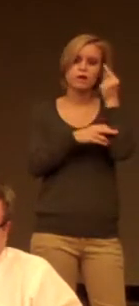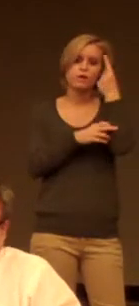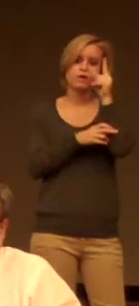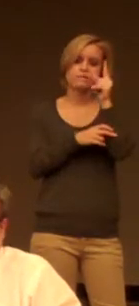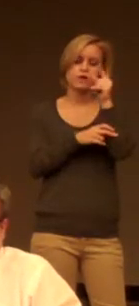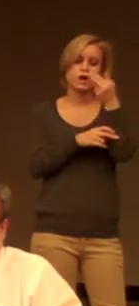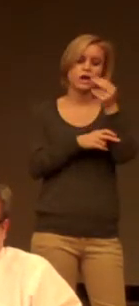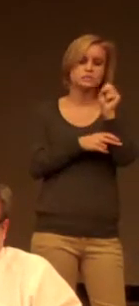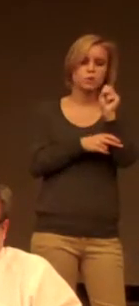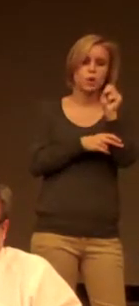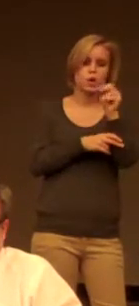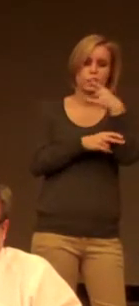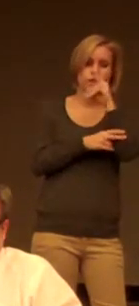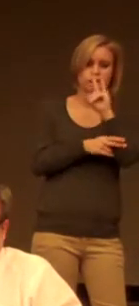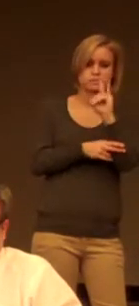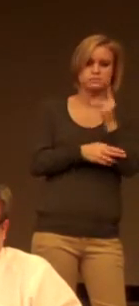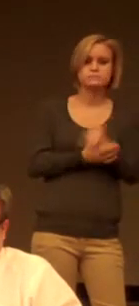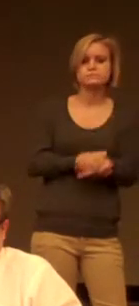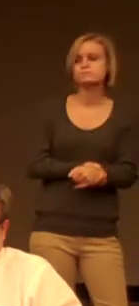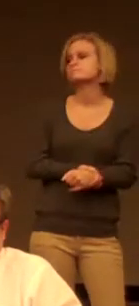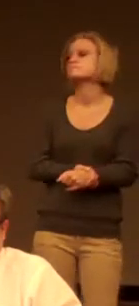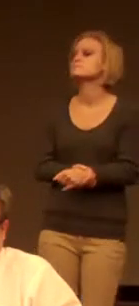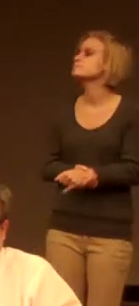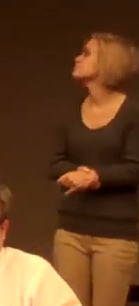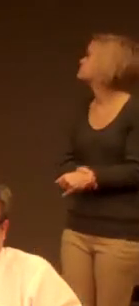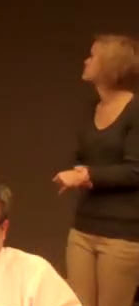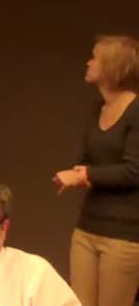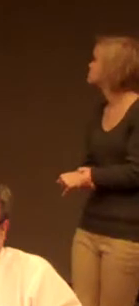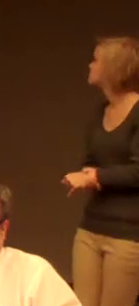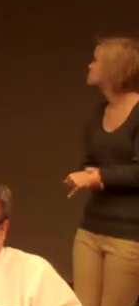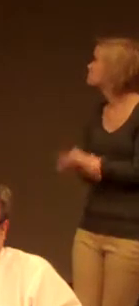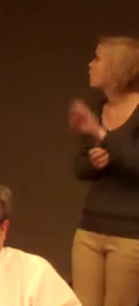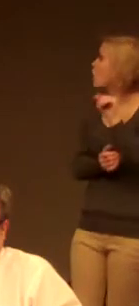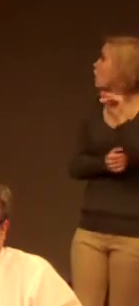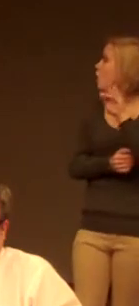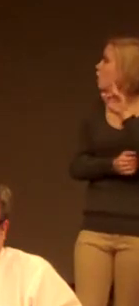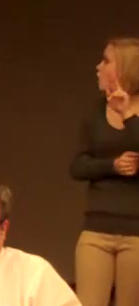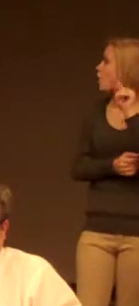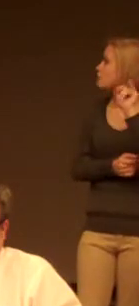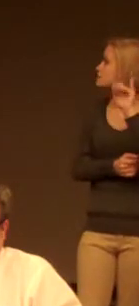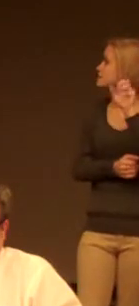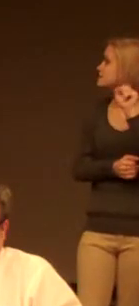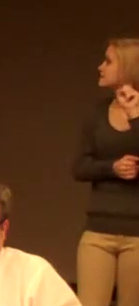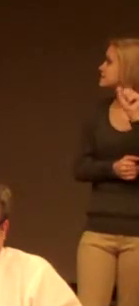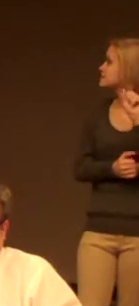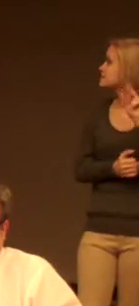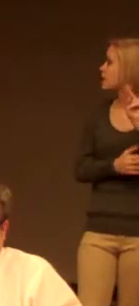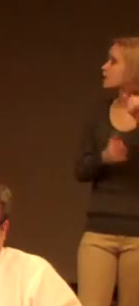Artisan Center.